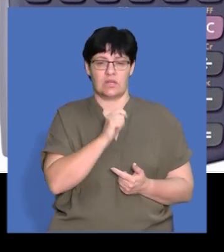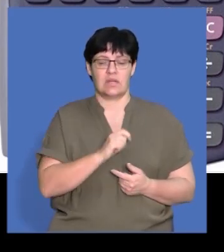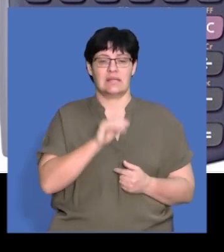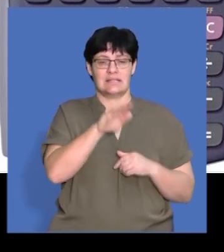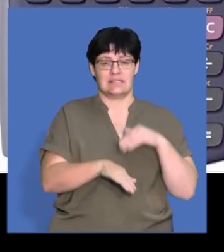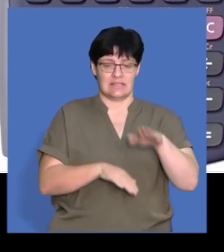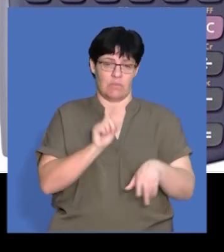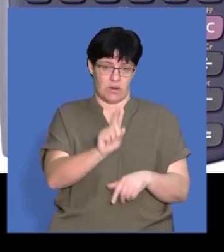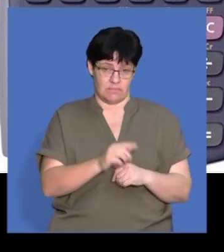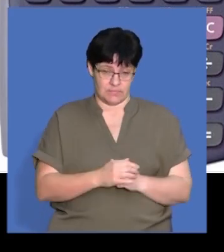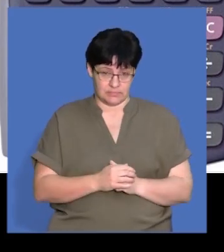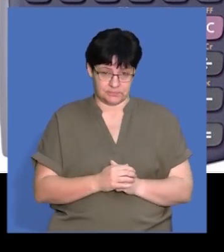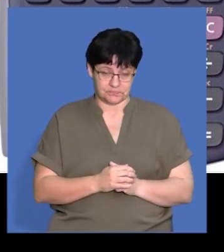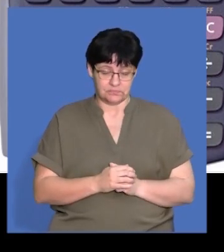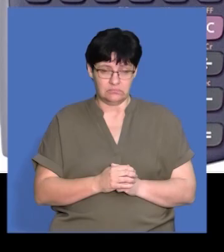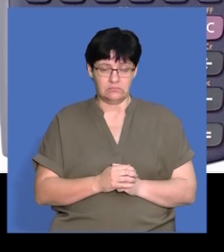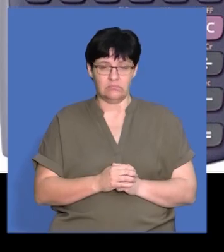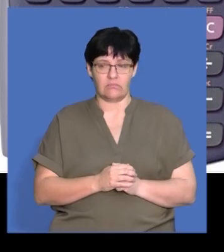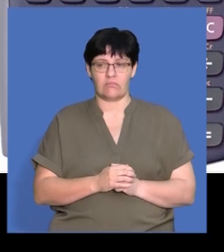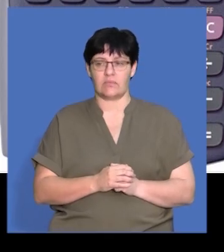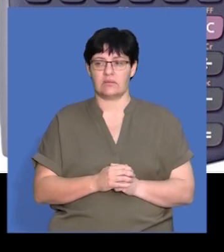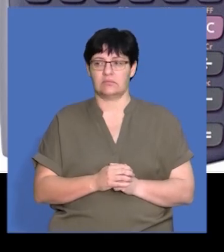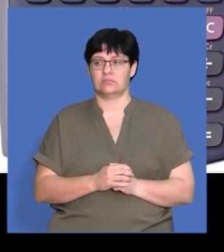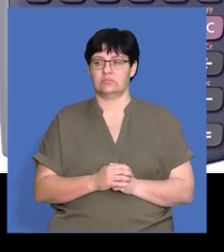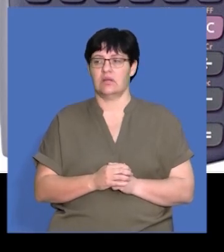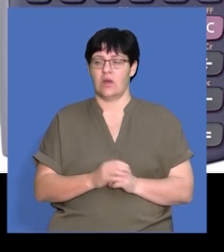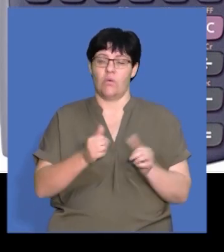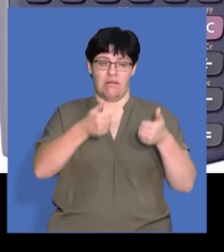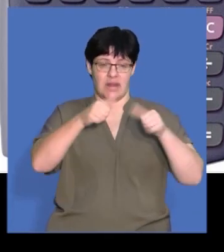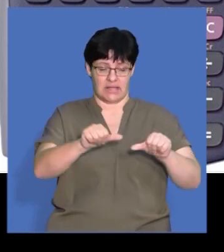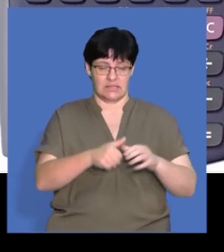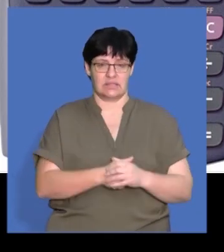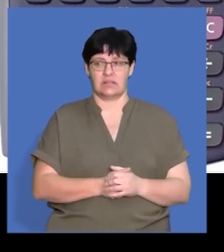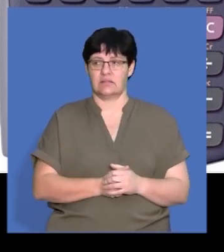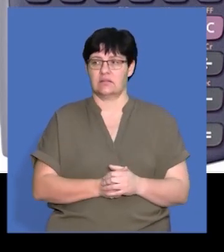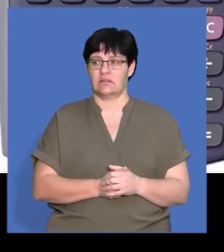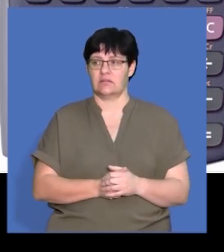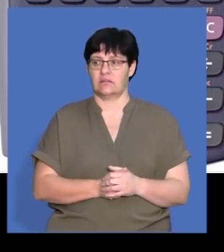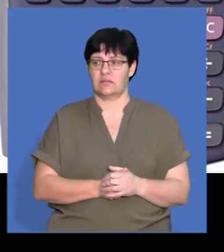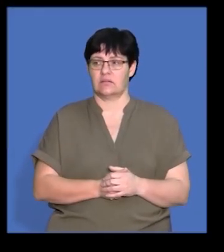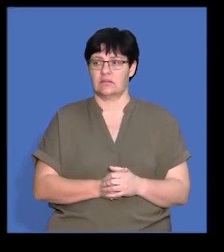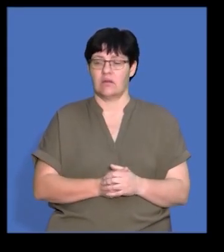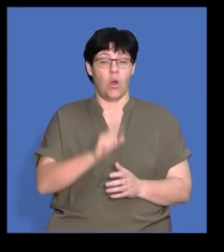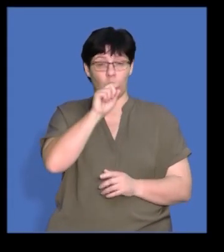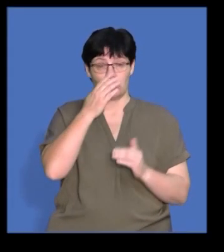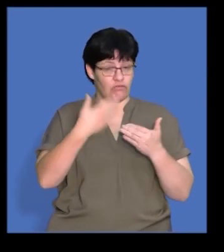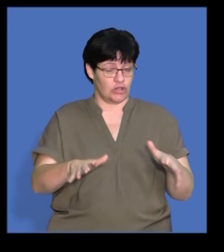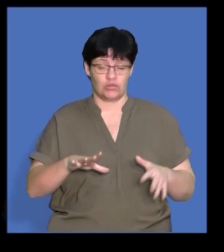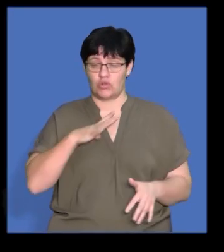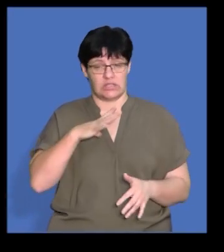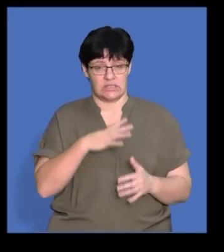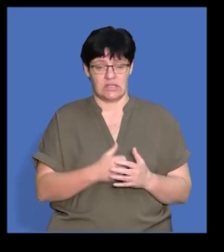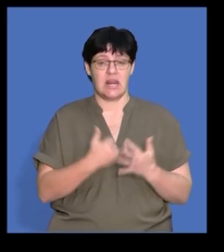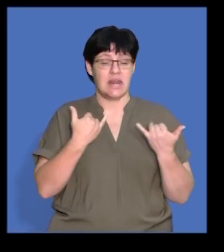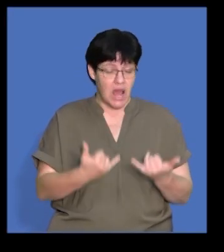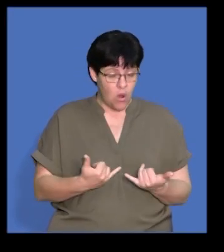step. Now, let's move on to the next part of the question, is we haven't finished the question. We now